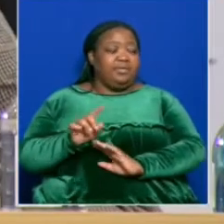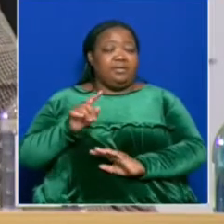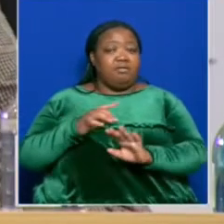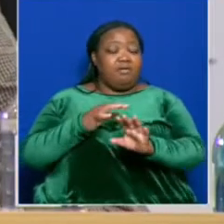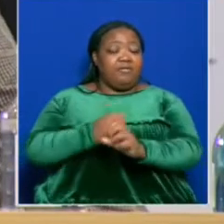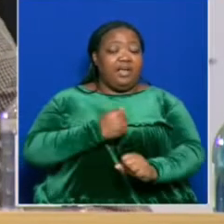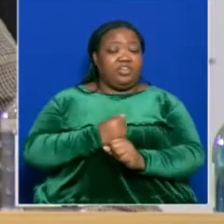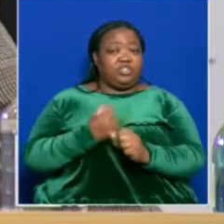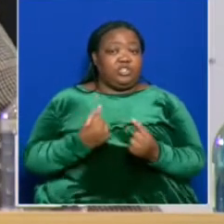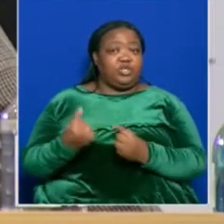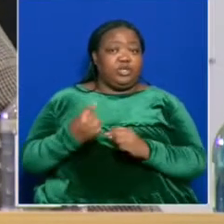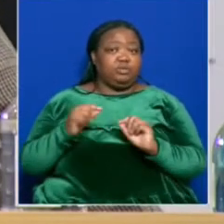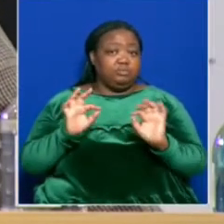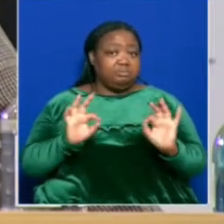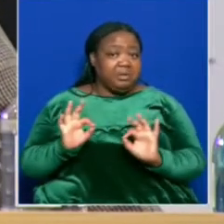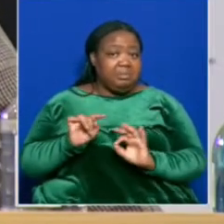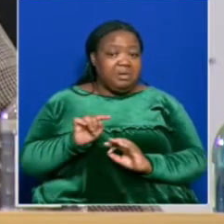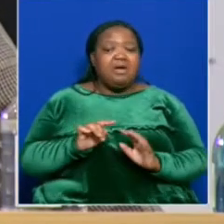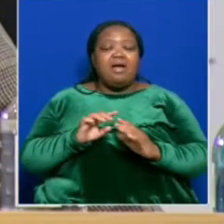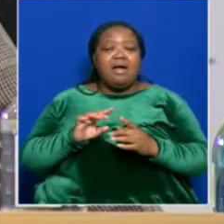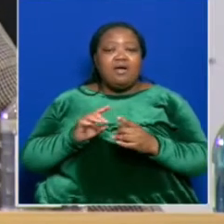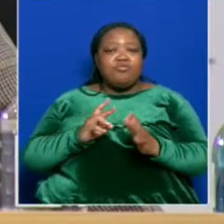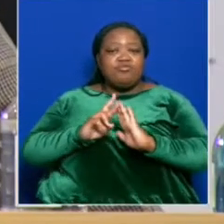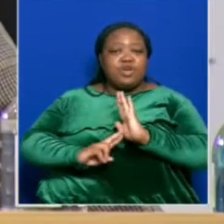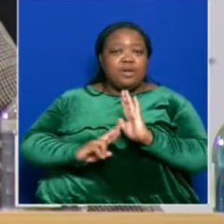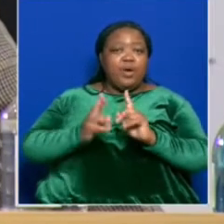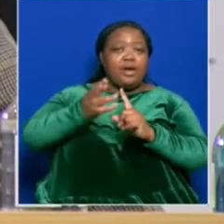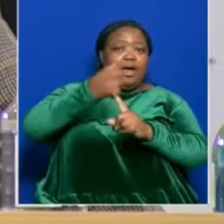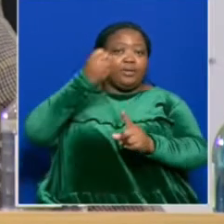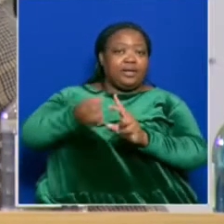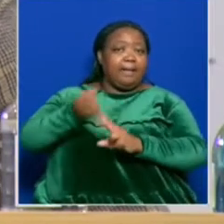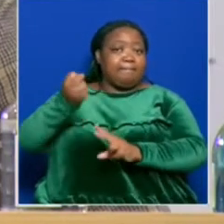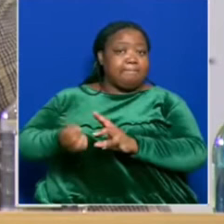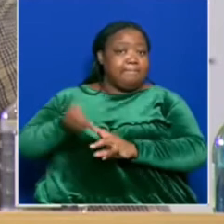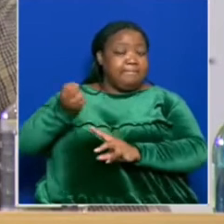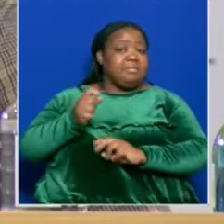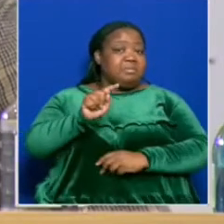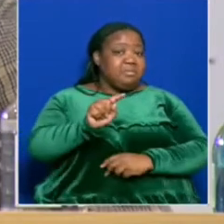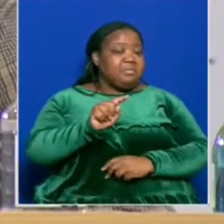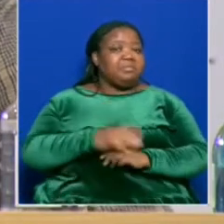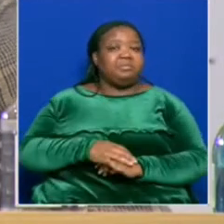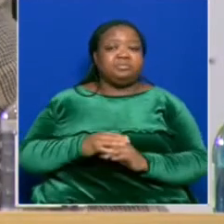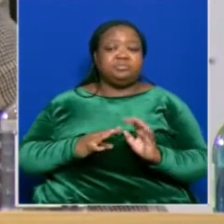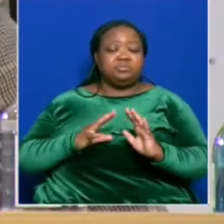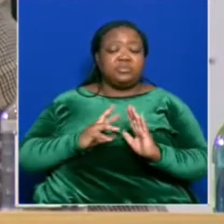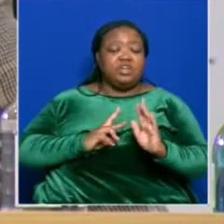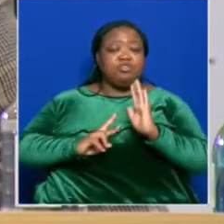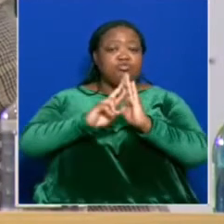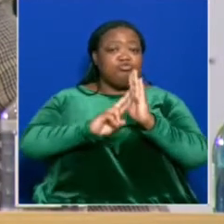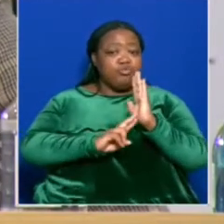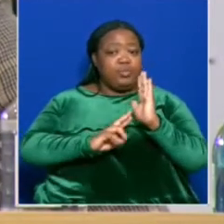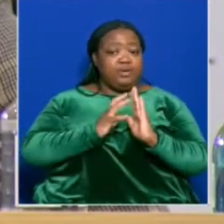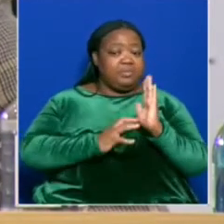So if you look at the outcomes of this report, Chair, for argument's sake, I want to take you, without going to the details of the report, I have explained in short that